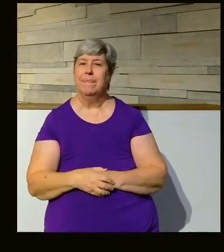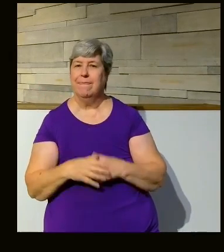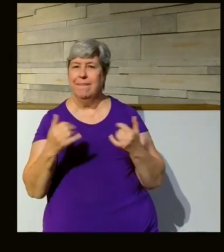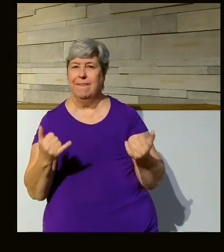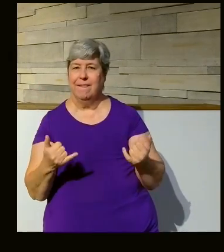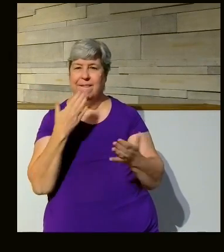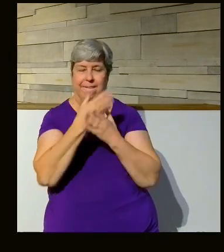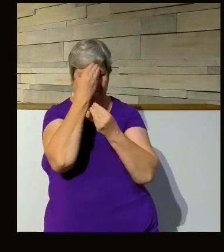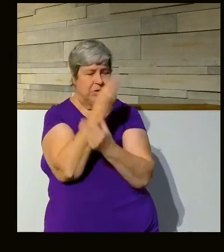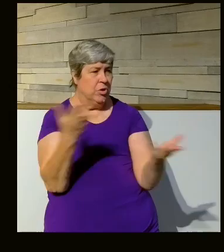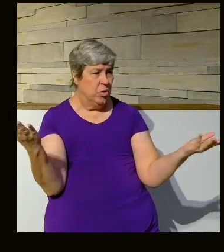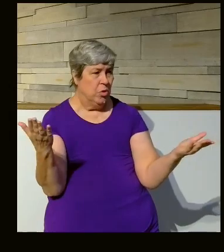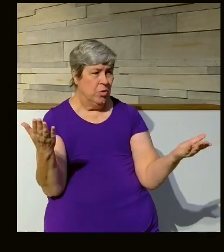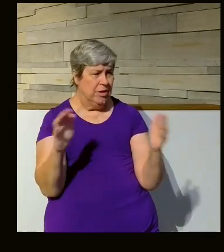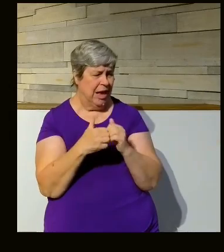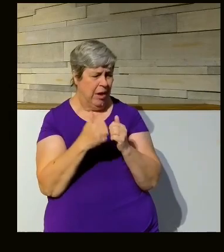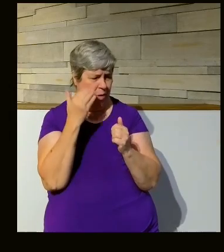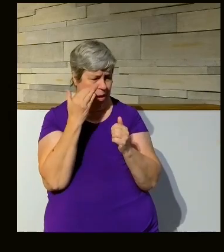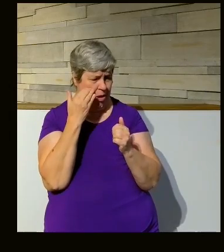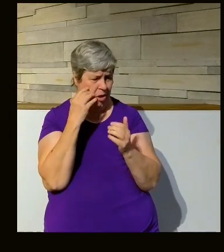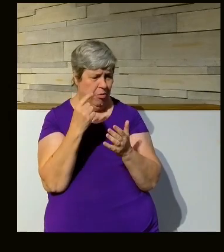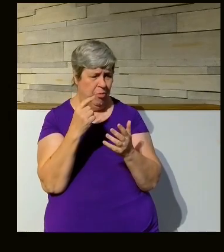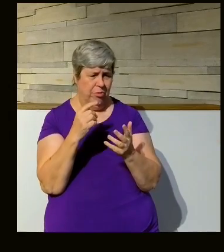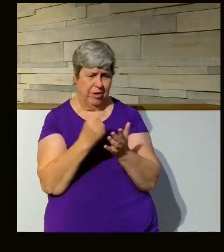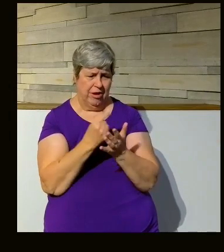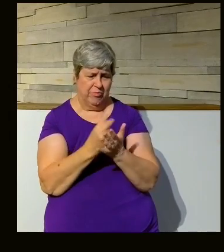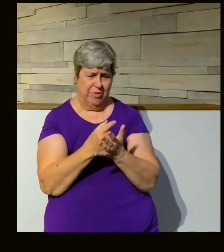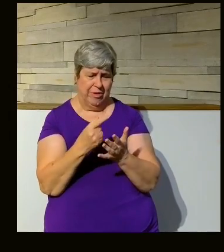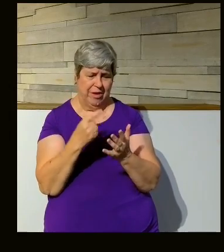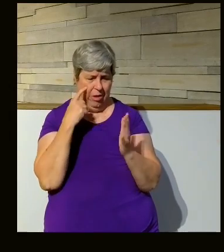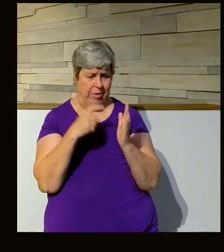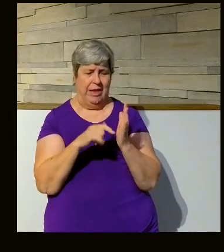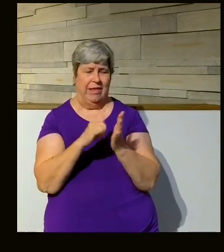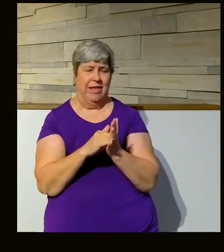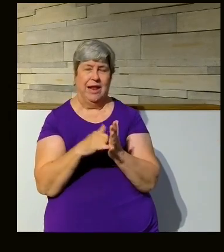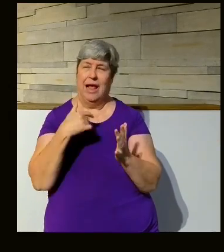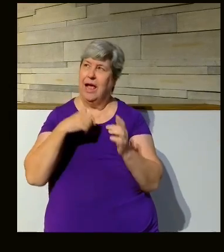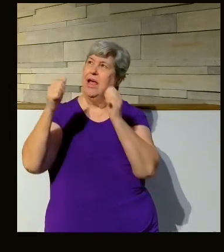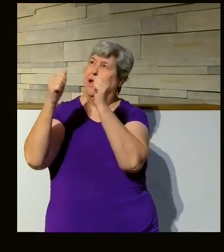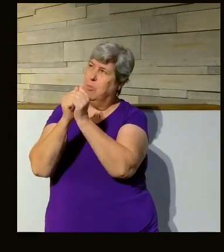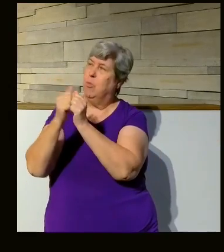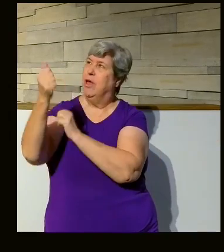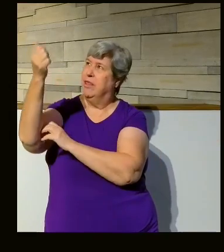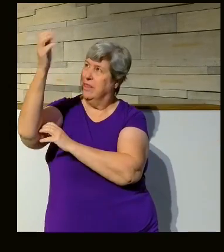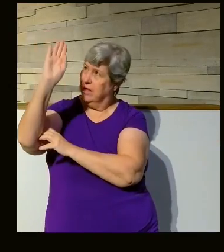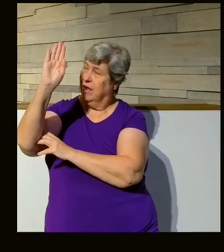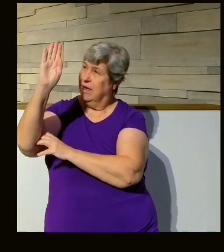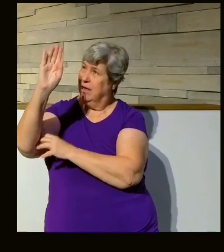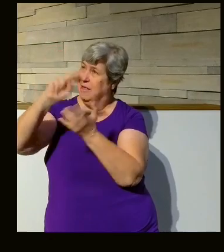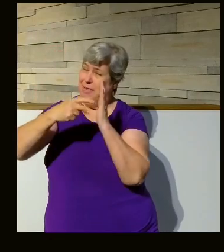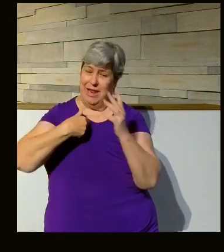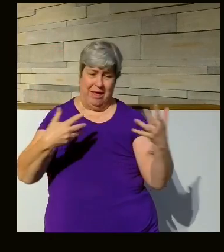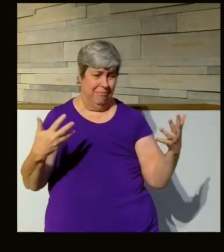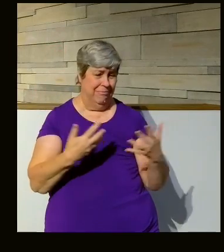here, the good news, the gospel, this is how we realize the gospel in our lives. That I am with God. And thus, I have to be anxious for